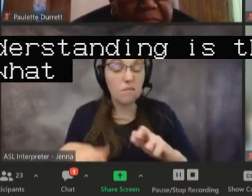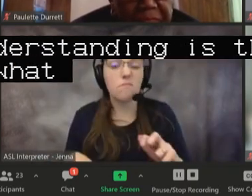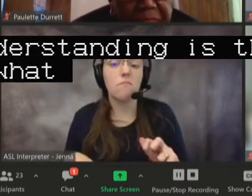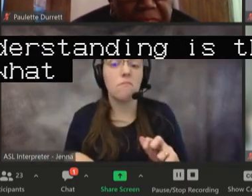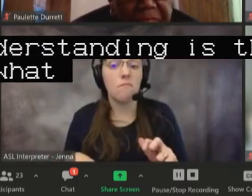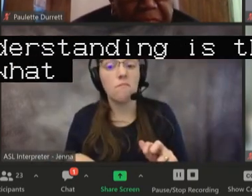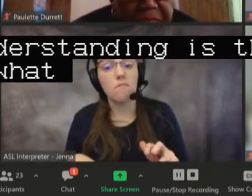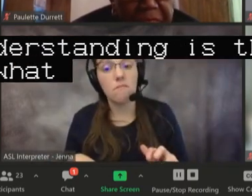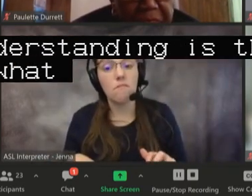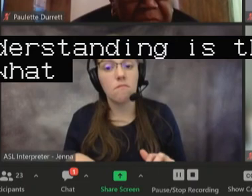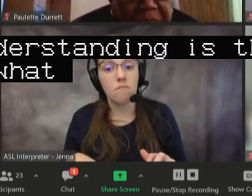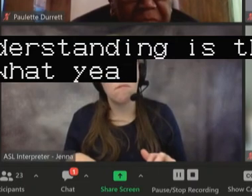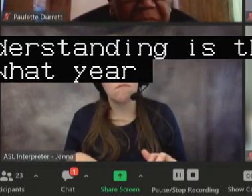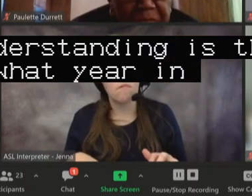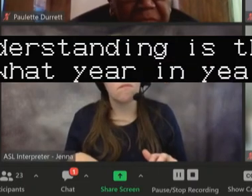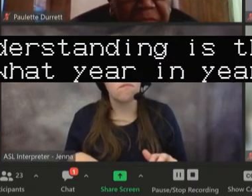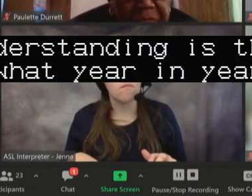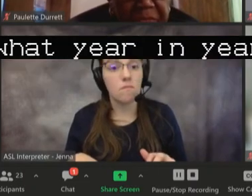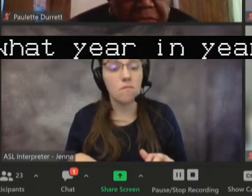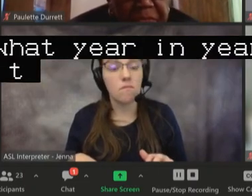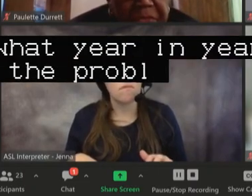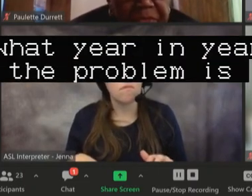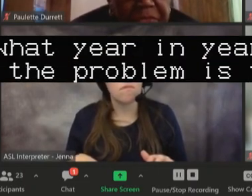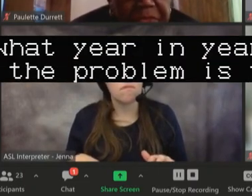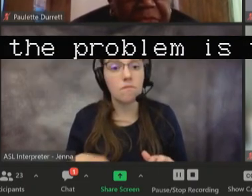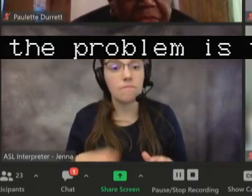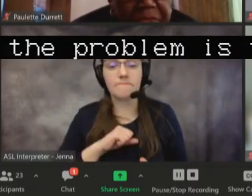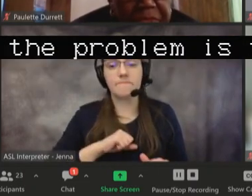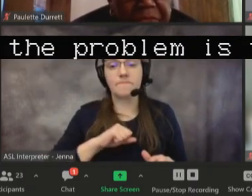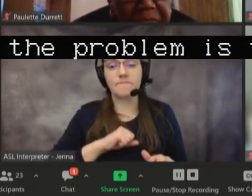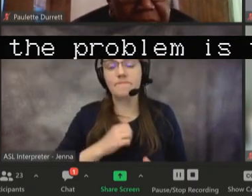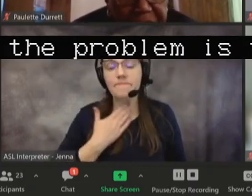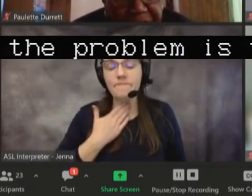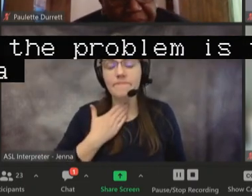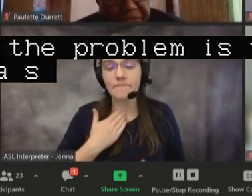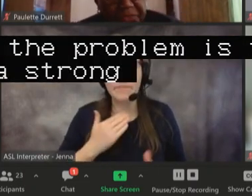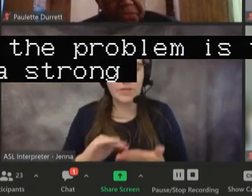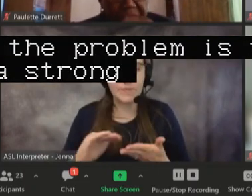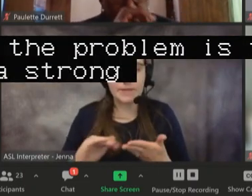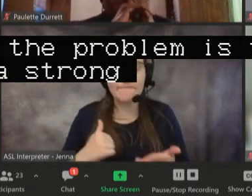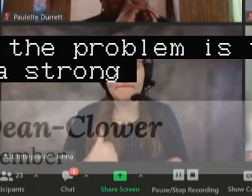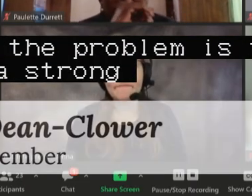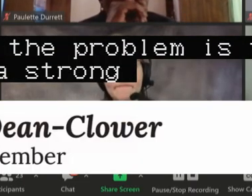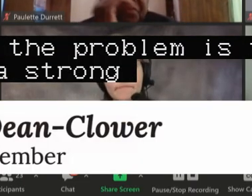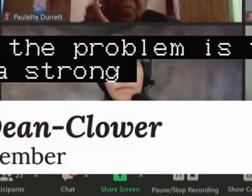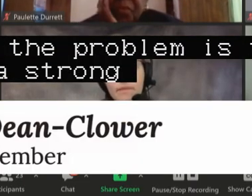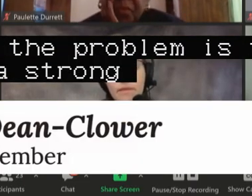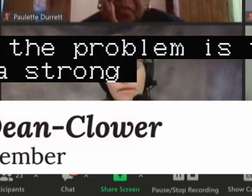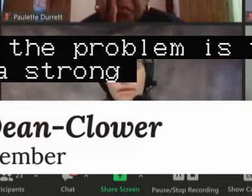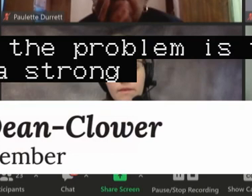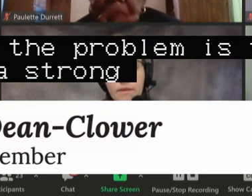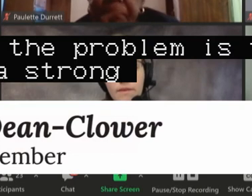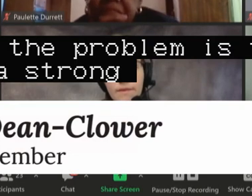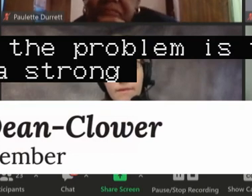strong, excuse me, I just had a catch in my throat. there's a strong